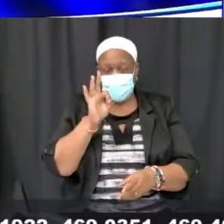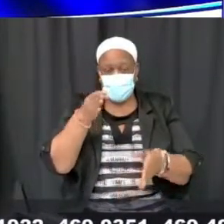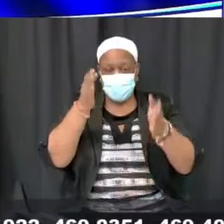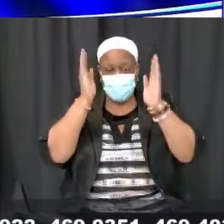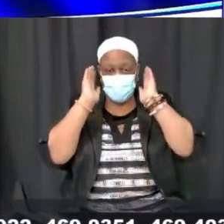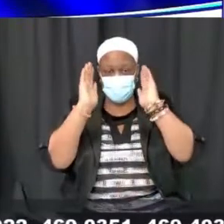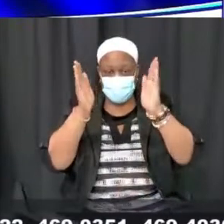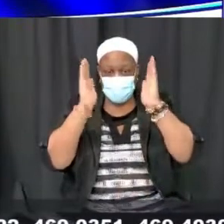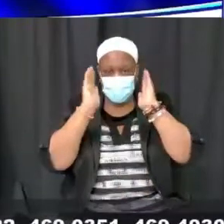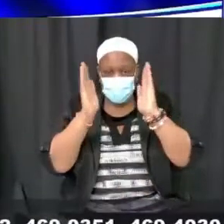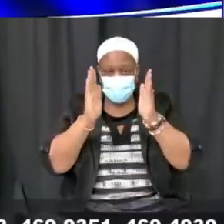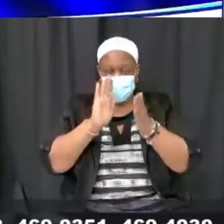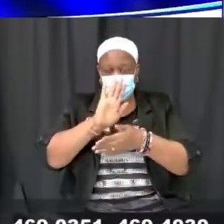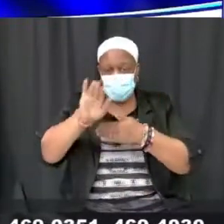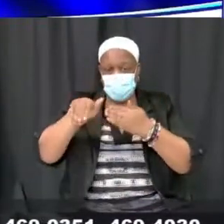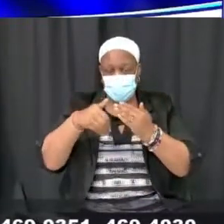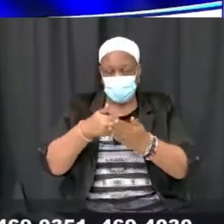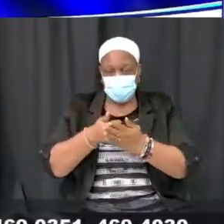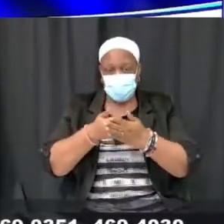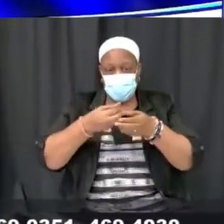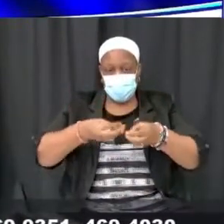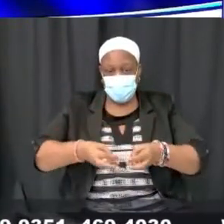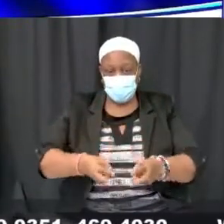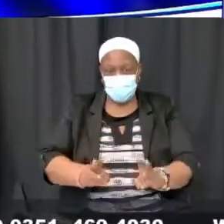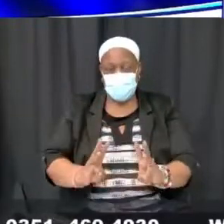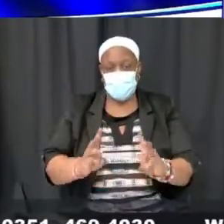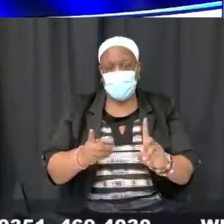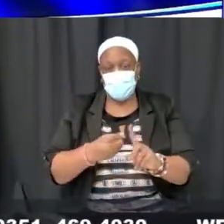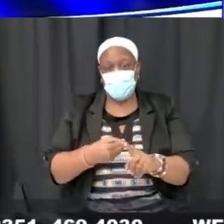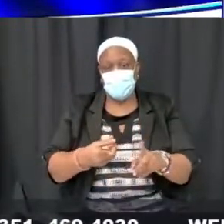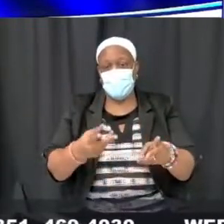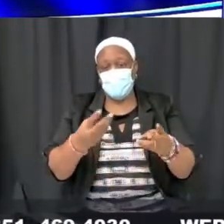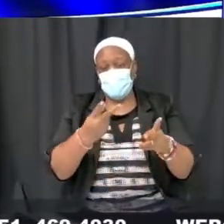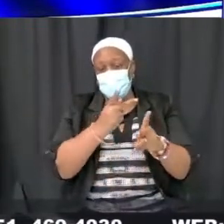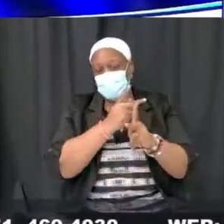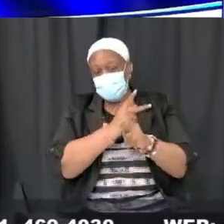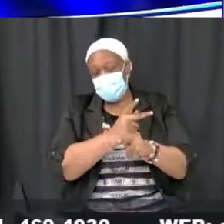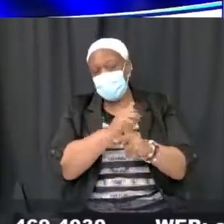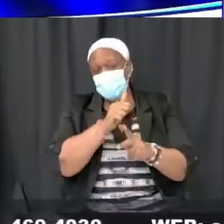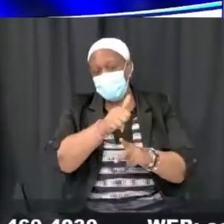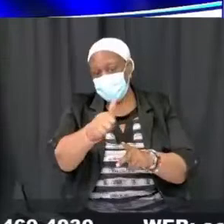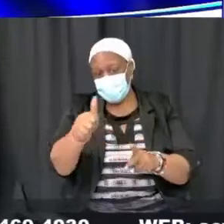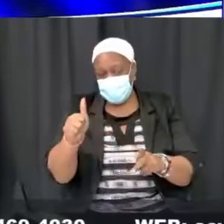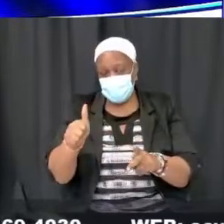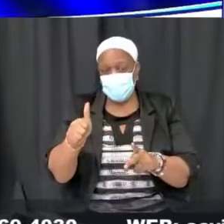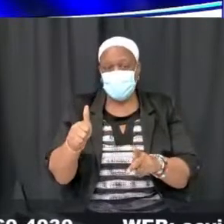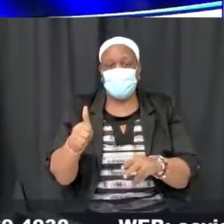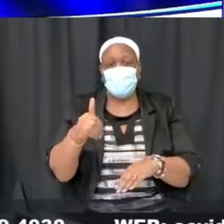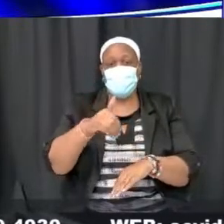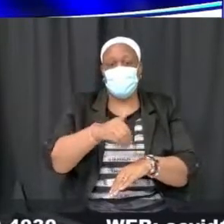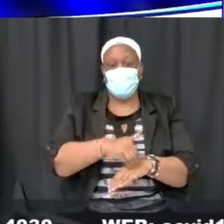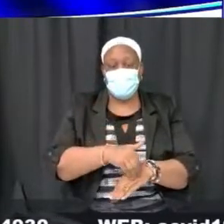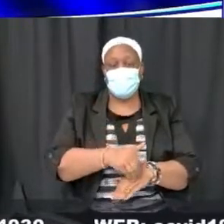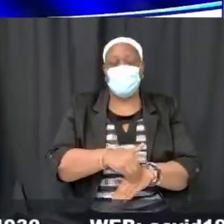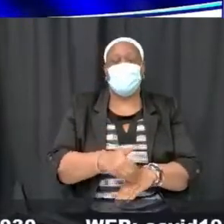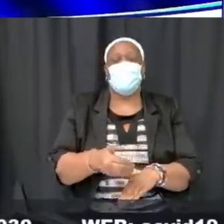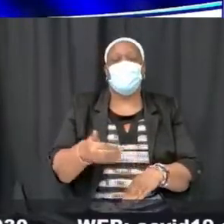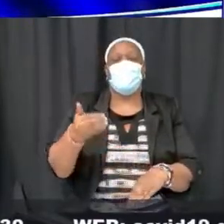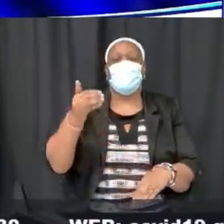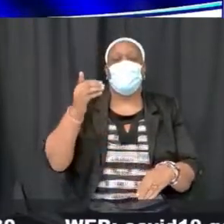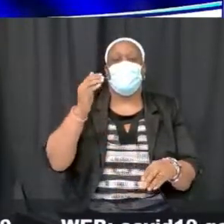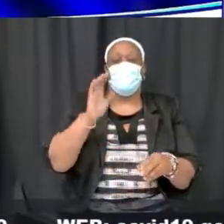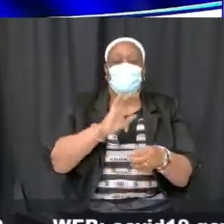recommended methods to prevent further spread of the COVID-19 pandemic in our beloved